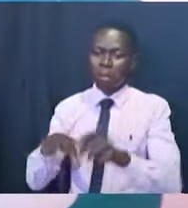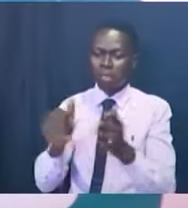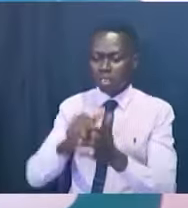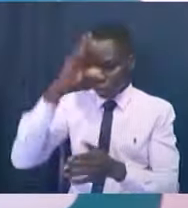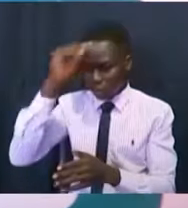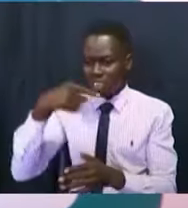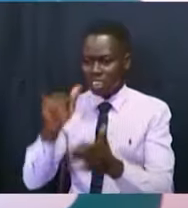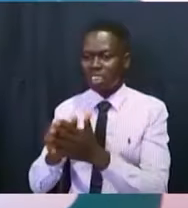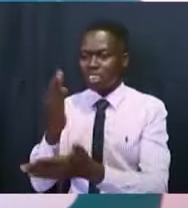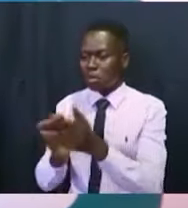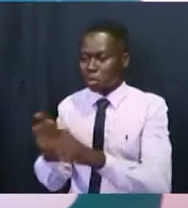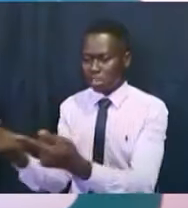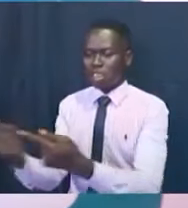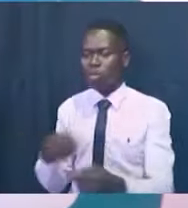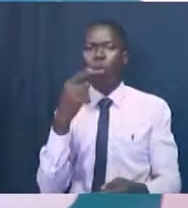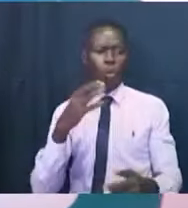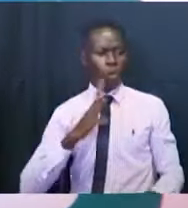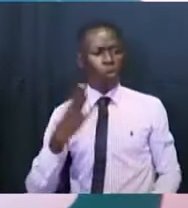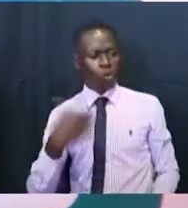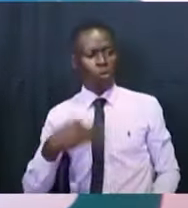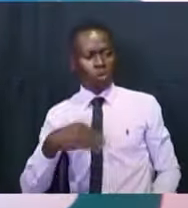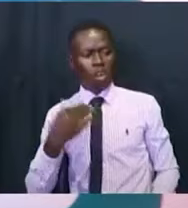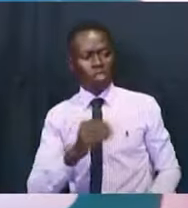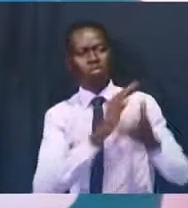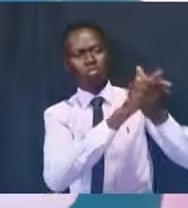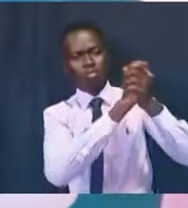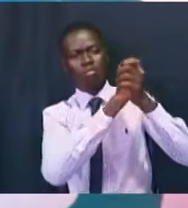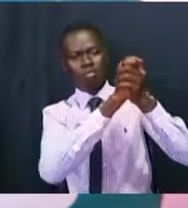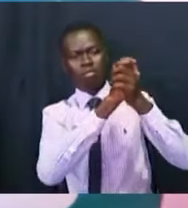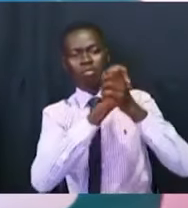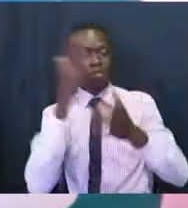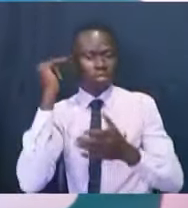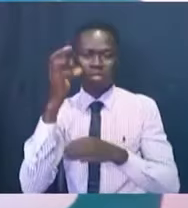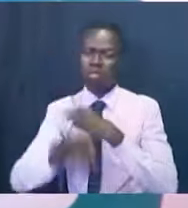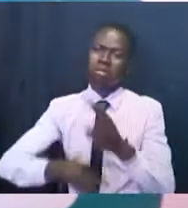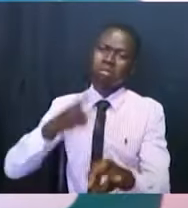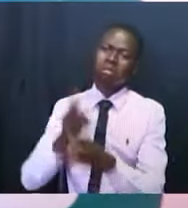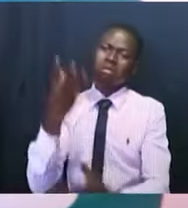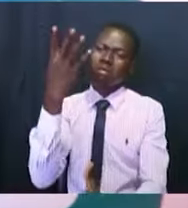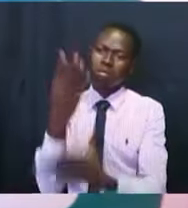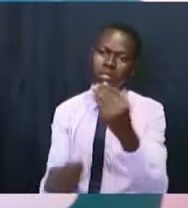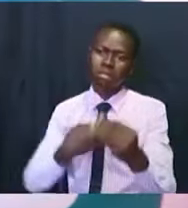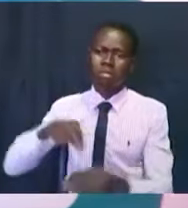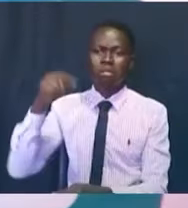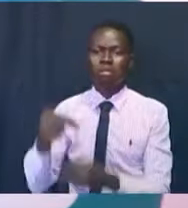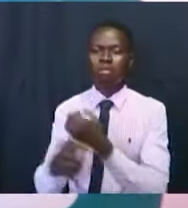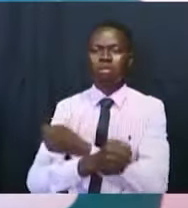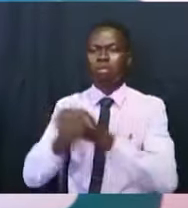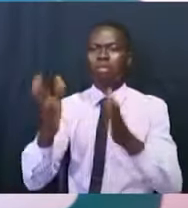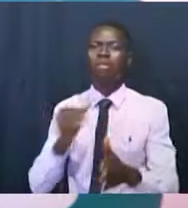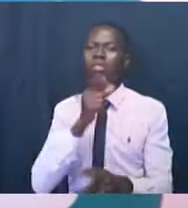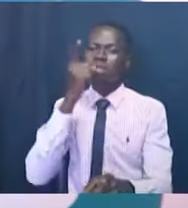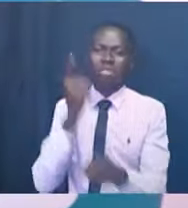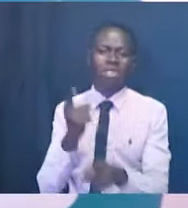came even to congratulate him. The world is lost. And we need a savior. We just do not need a